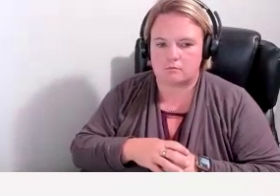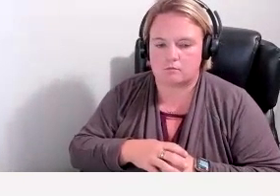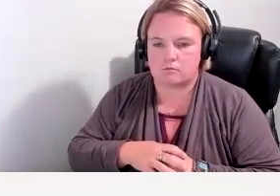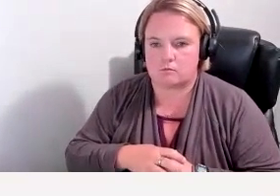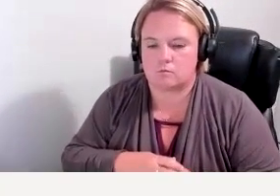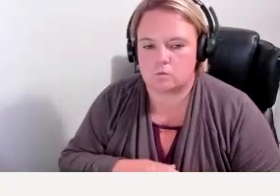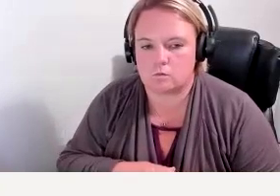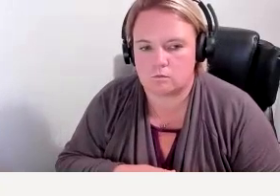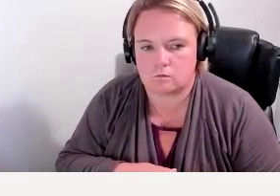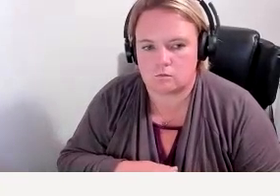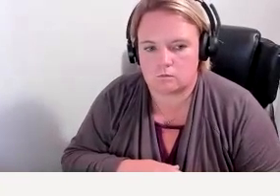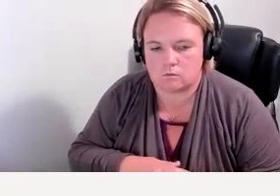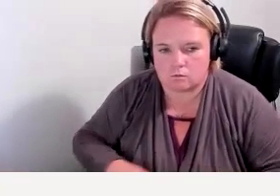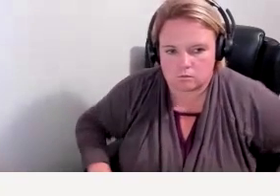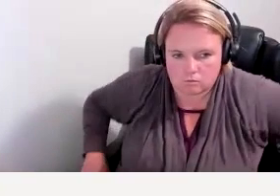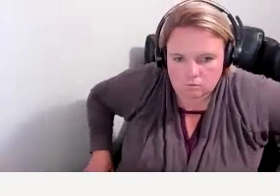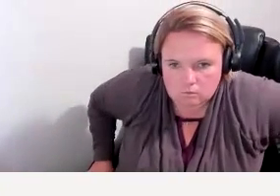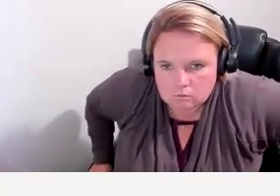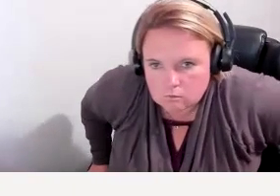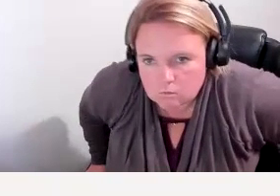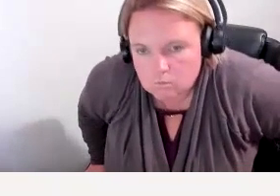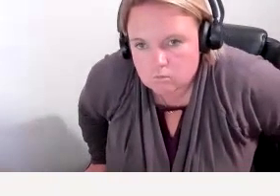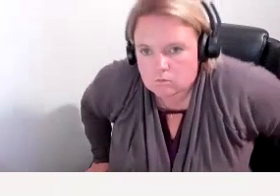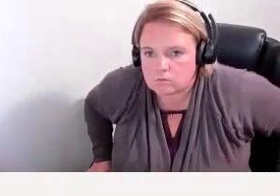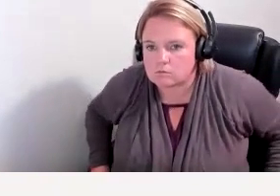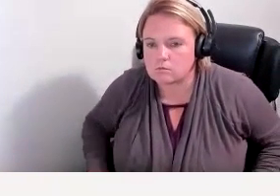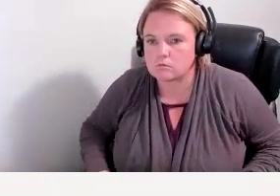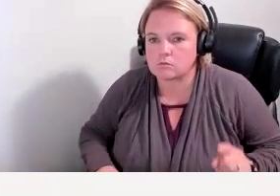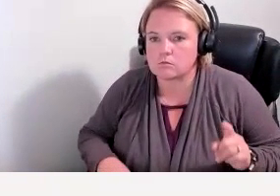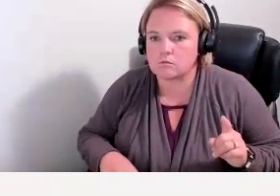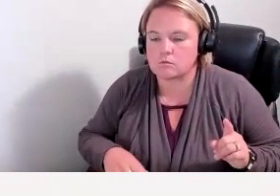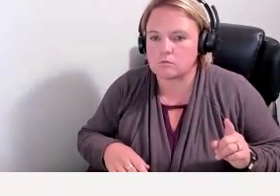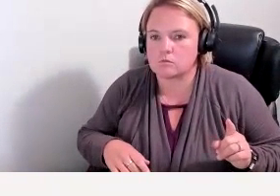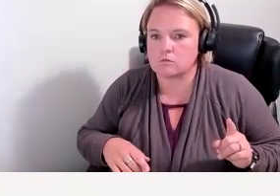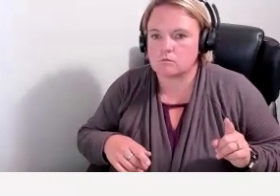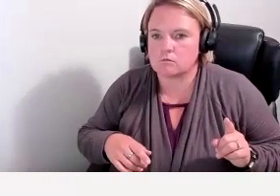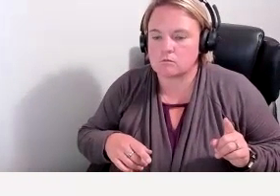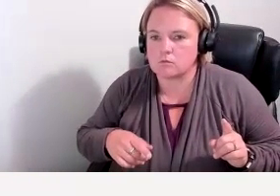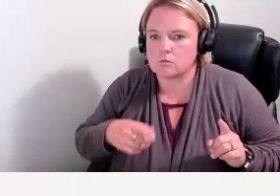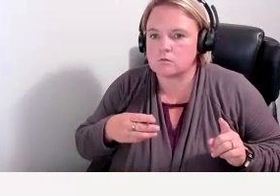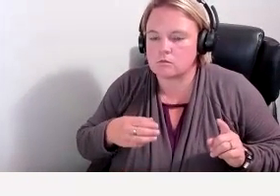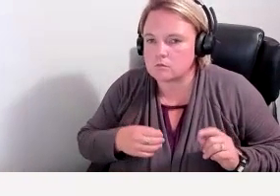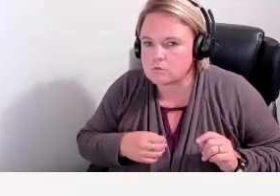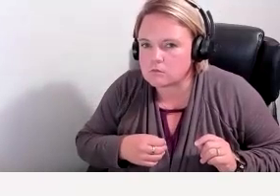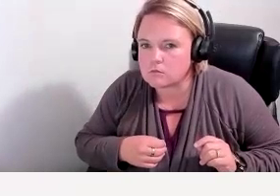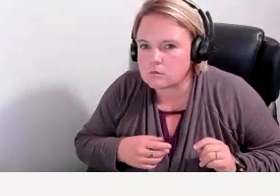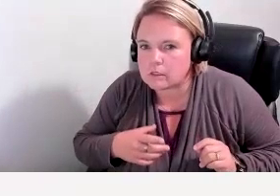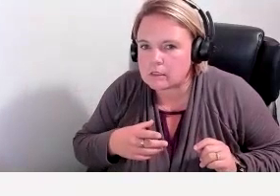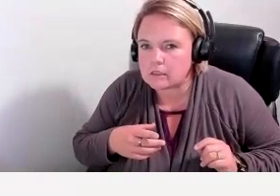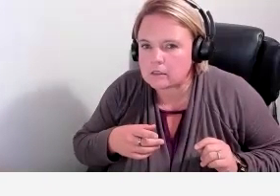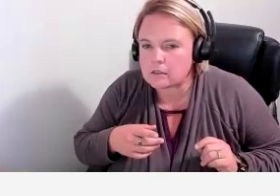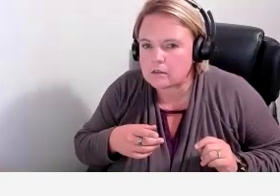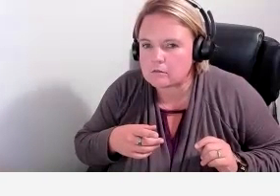I mean, that's usually a picture, like they want alternate text for the picture. Definitely. Yes. Image. Yes.